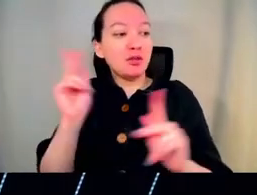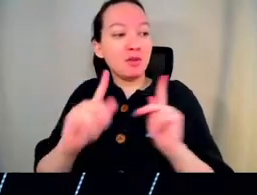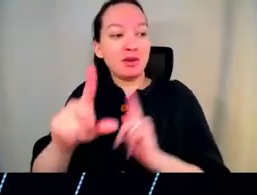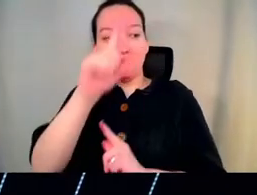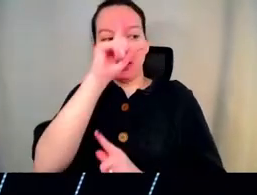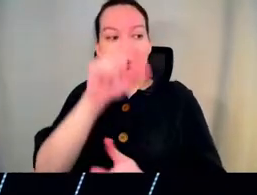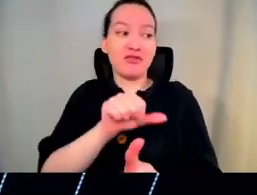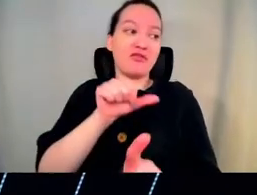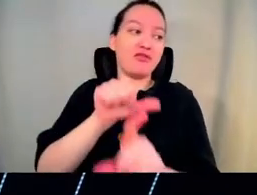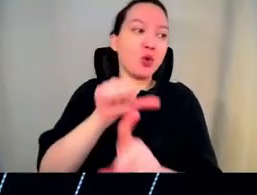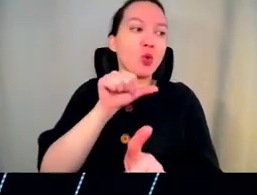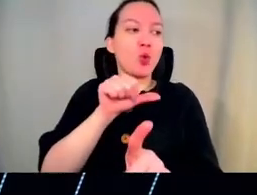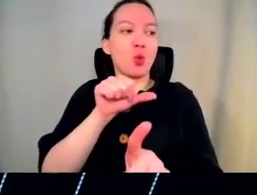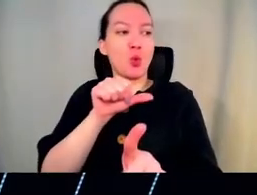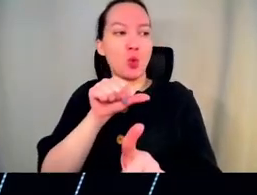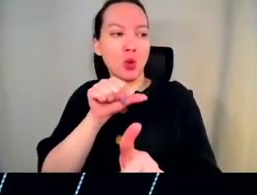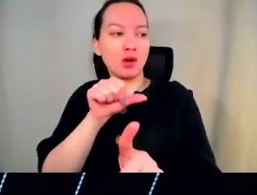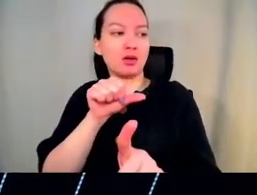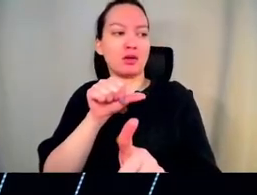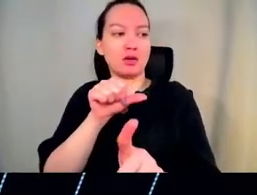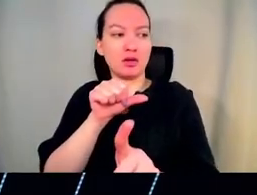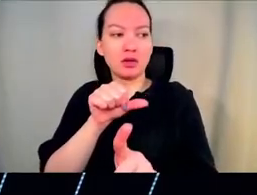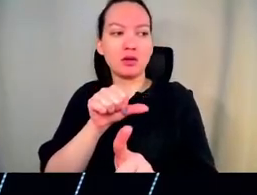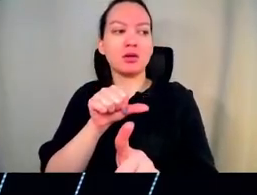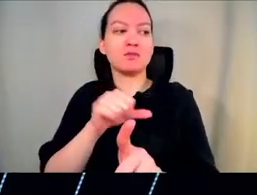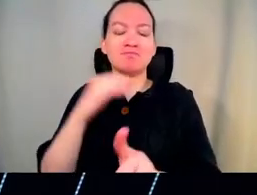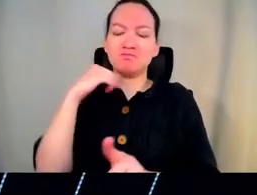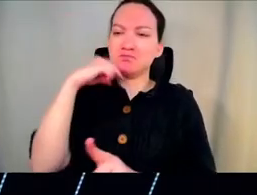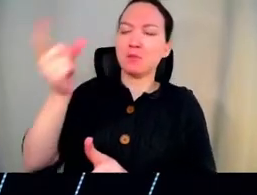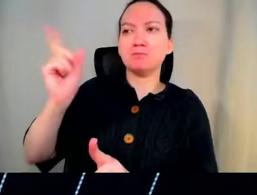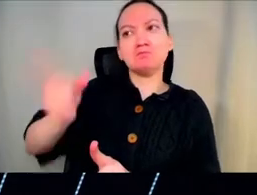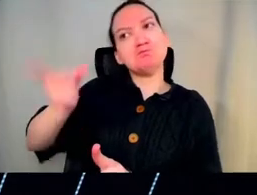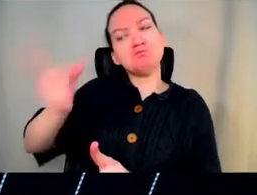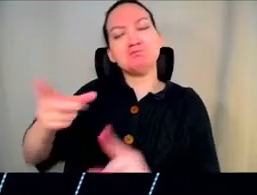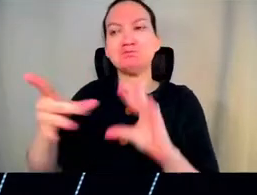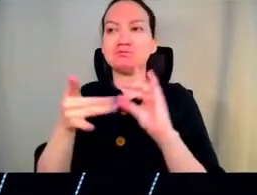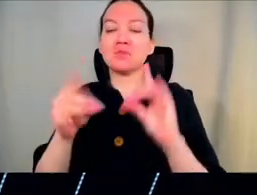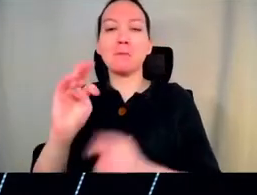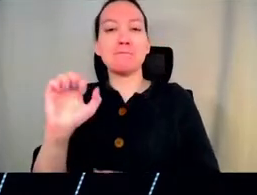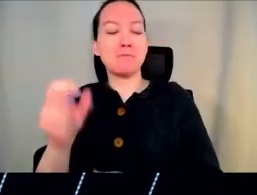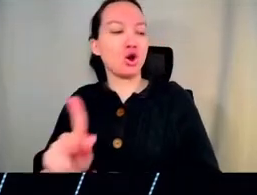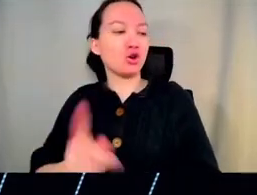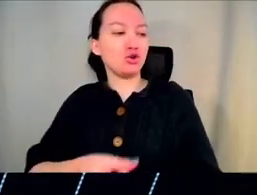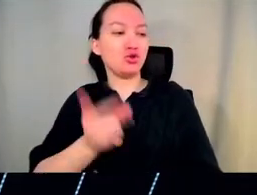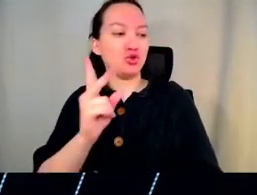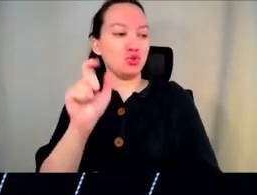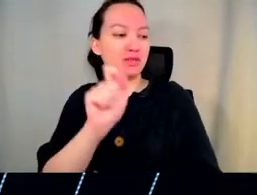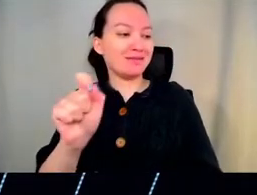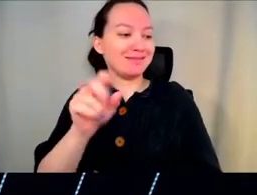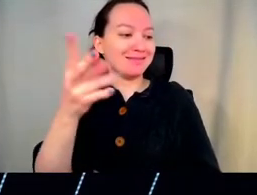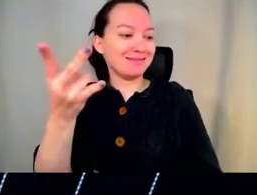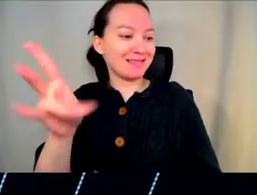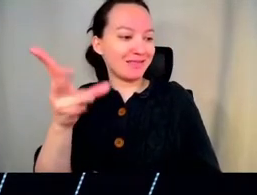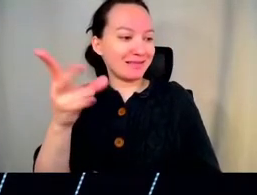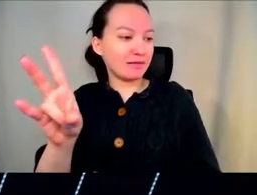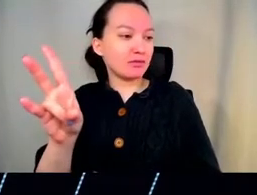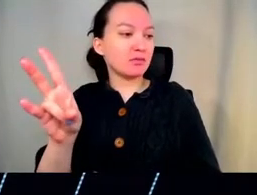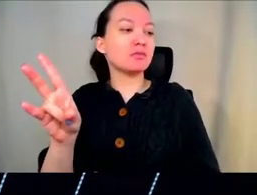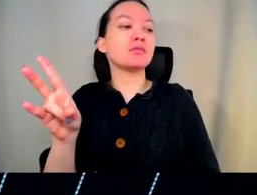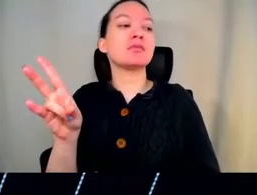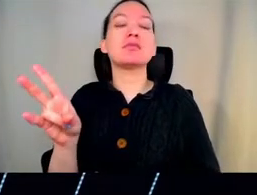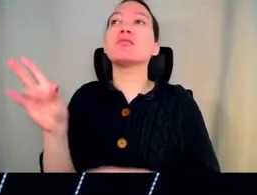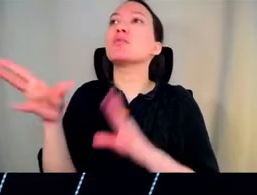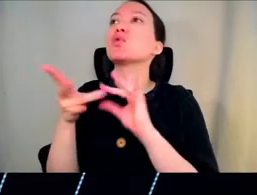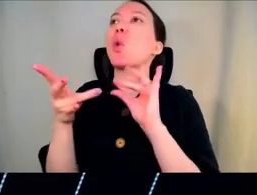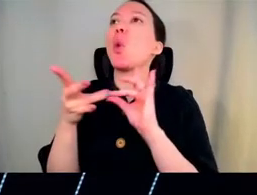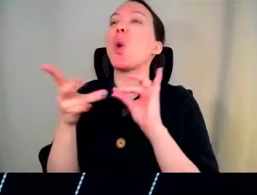fool. And they're talking about it, and they're sort of shaming him for it. And this is what he says in Mark 2:17. "When Jesus heard this, he told them,